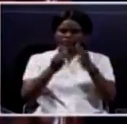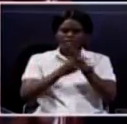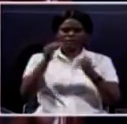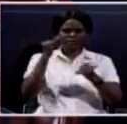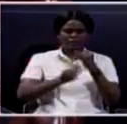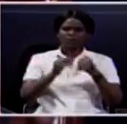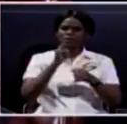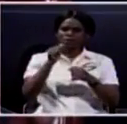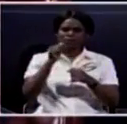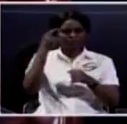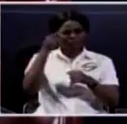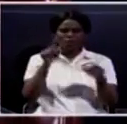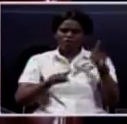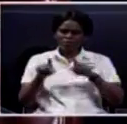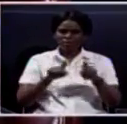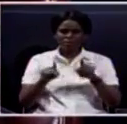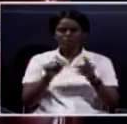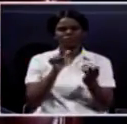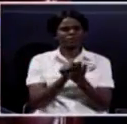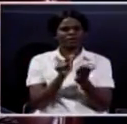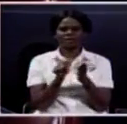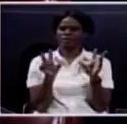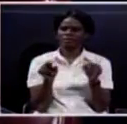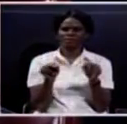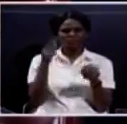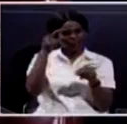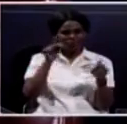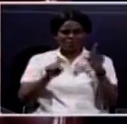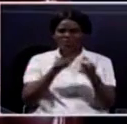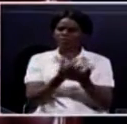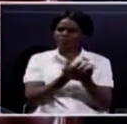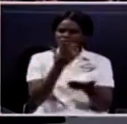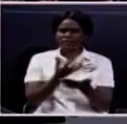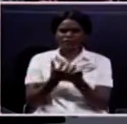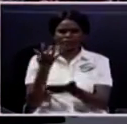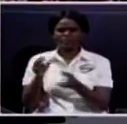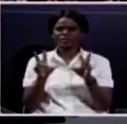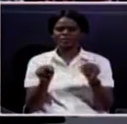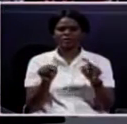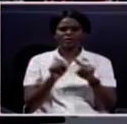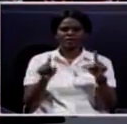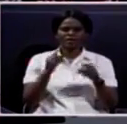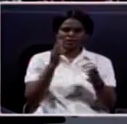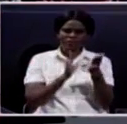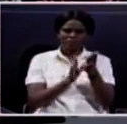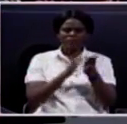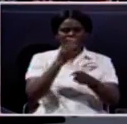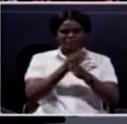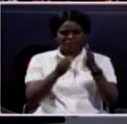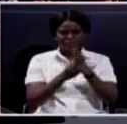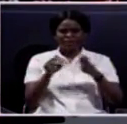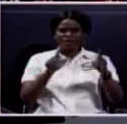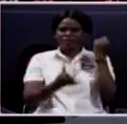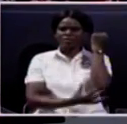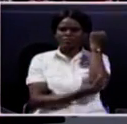was not constructed for the people from Lusaka, for the rich, for the well-to-do. That school was constructed so that the